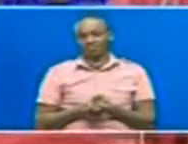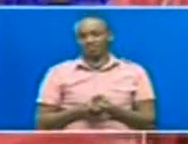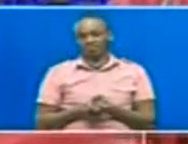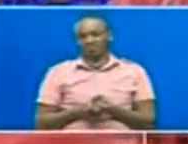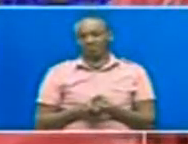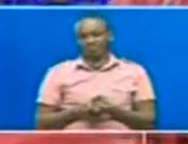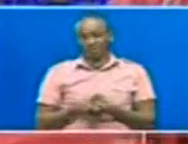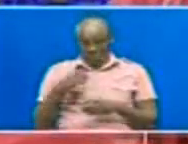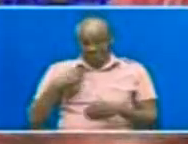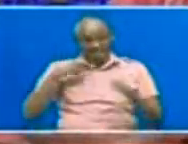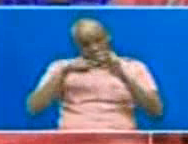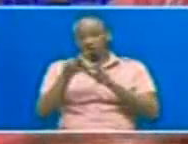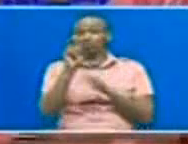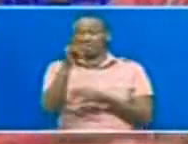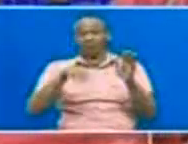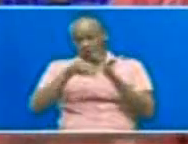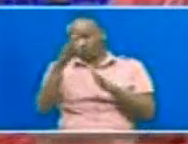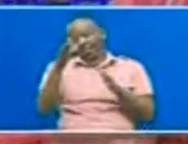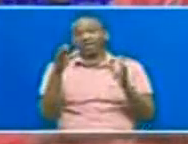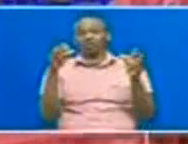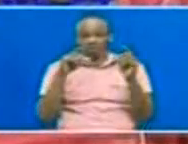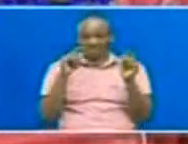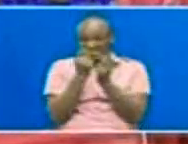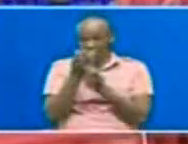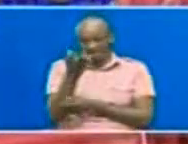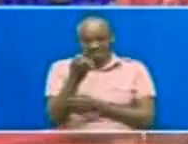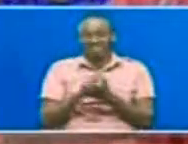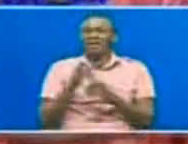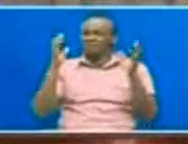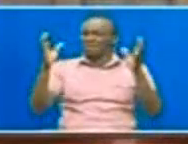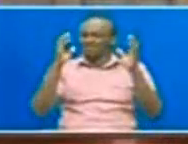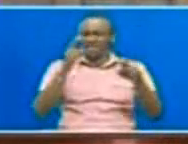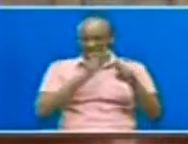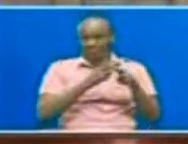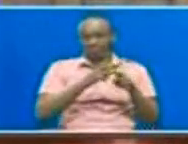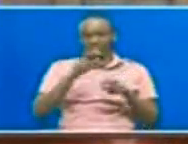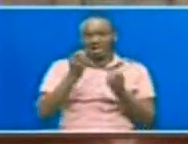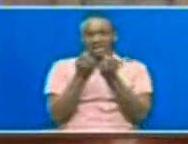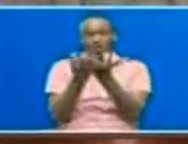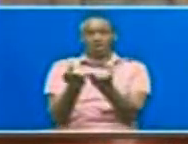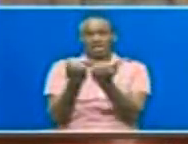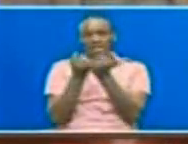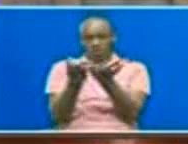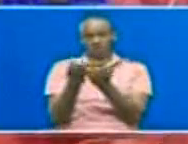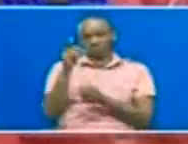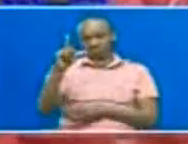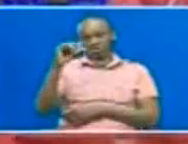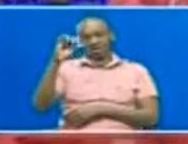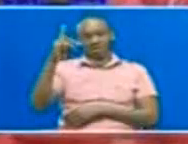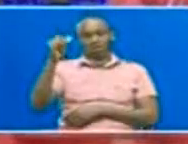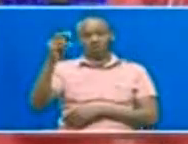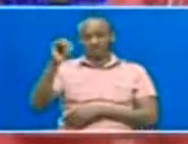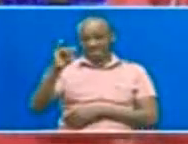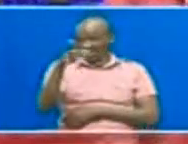to attend the match, and we had big crowd, Likoni, in Likoni, mm-hmm. a big